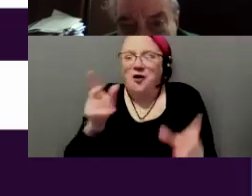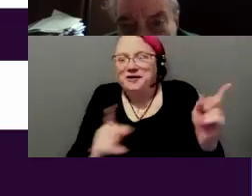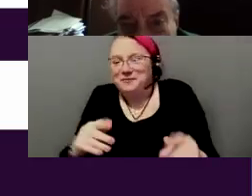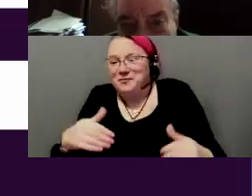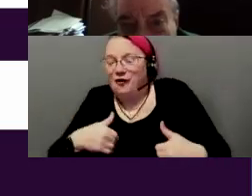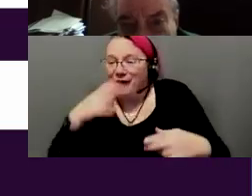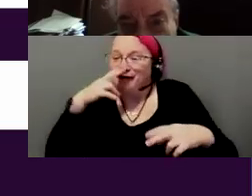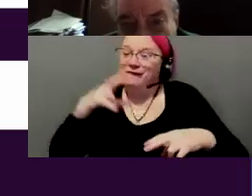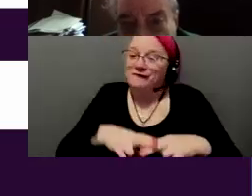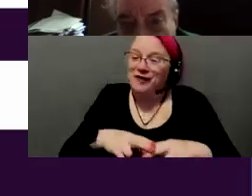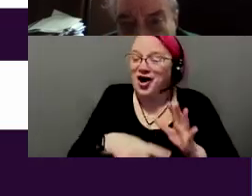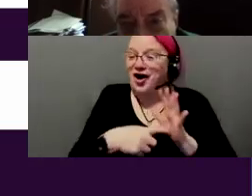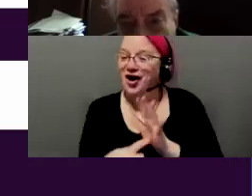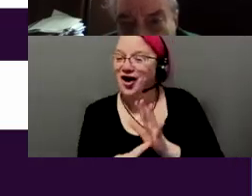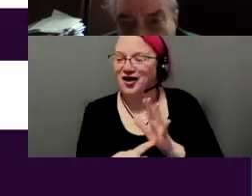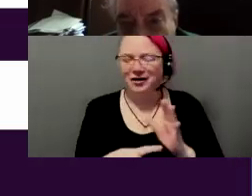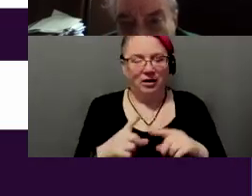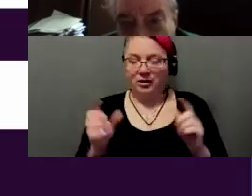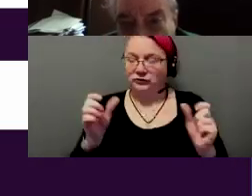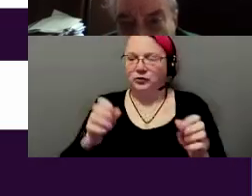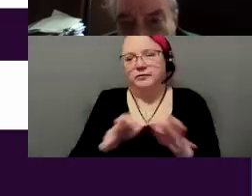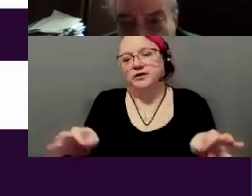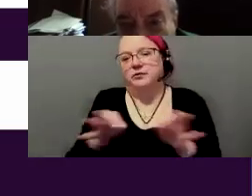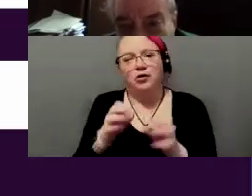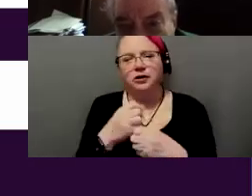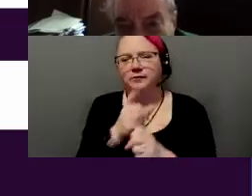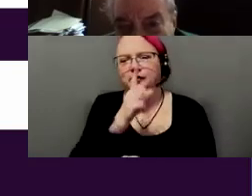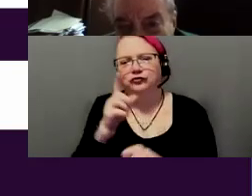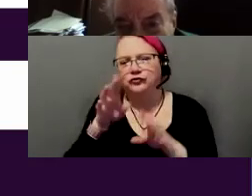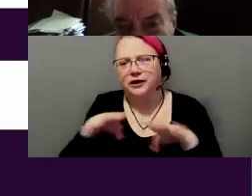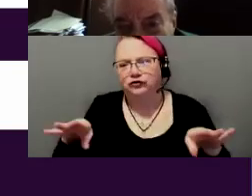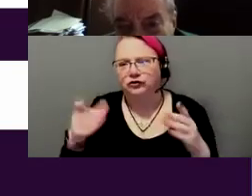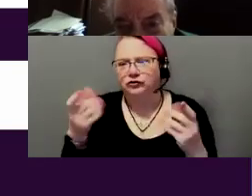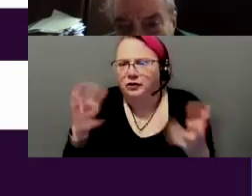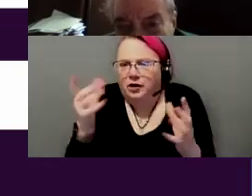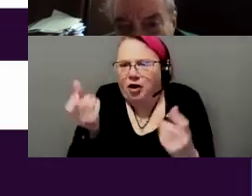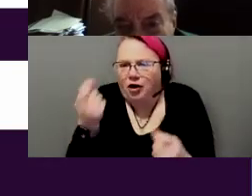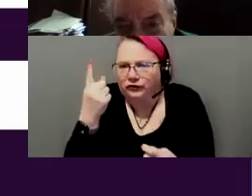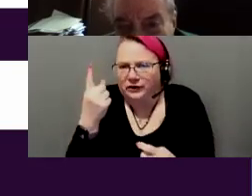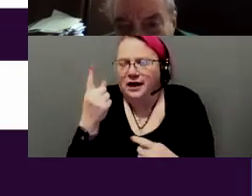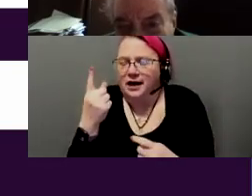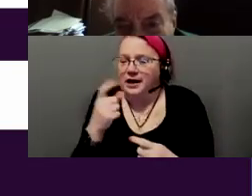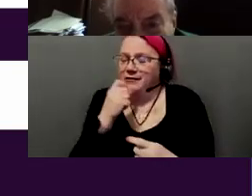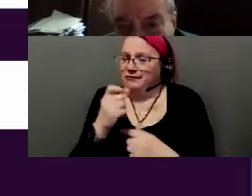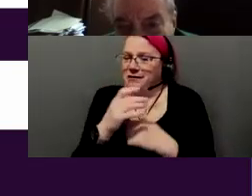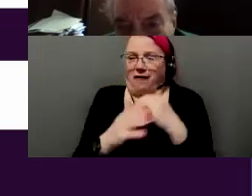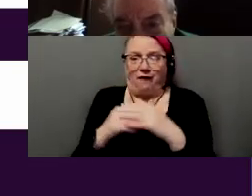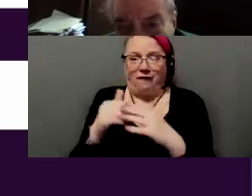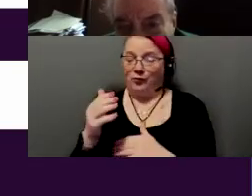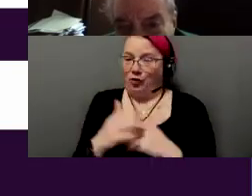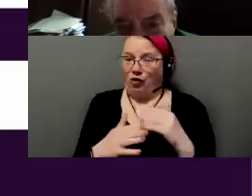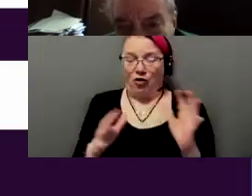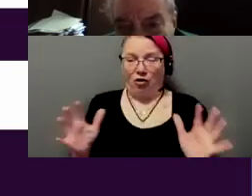fun. So it can be important to make sure that children understand that the reason they feel uncomfortable with that is valid and